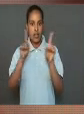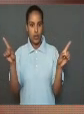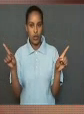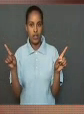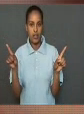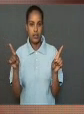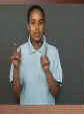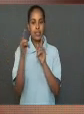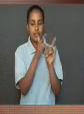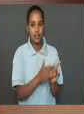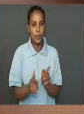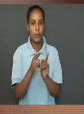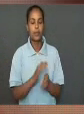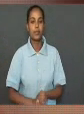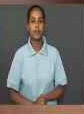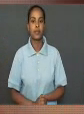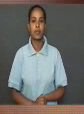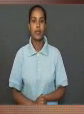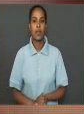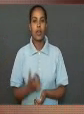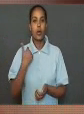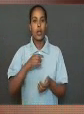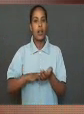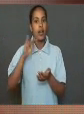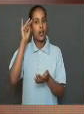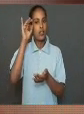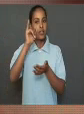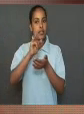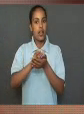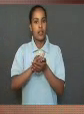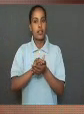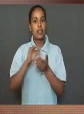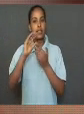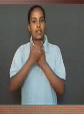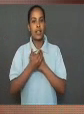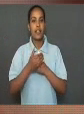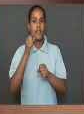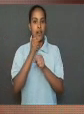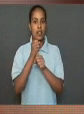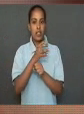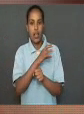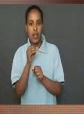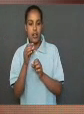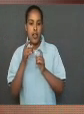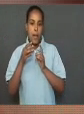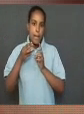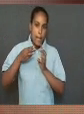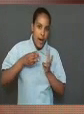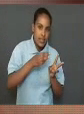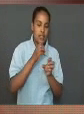isolated systems. We learned that the state function and path